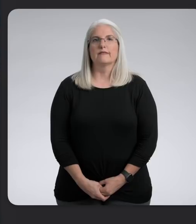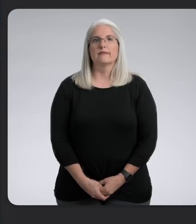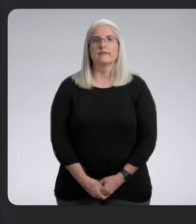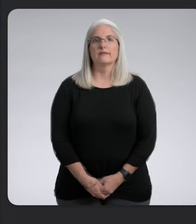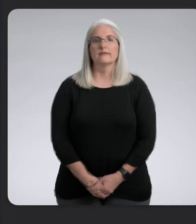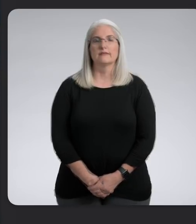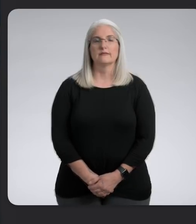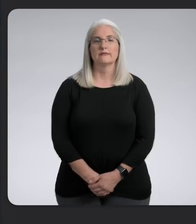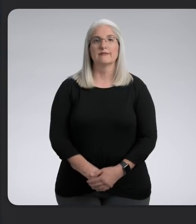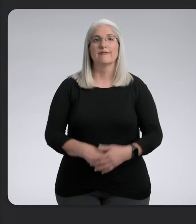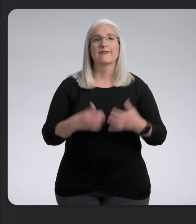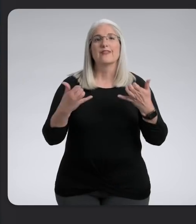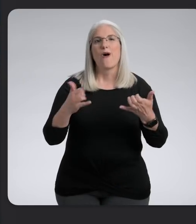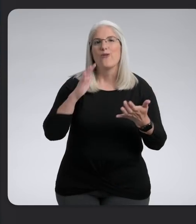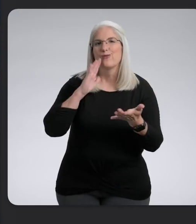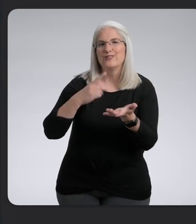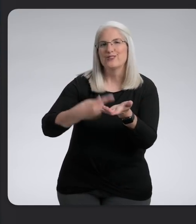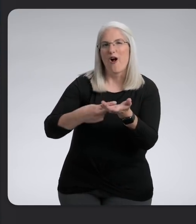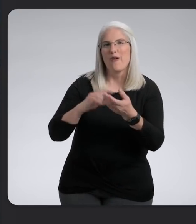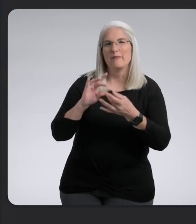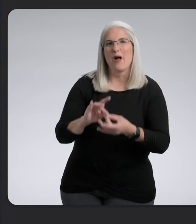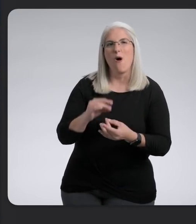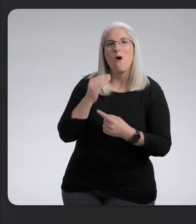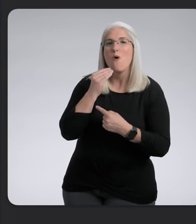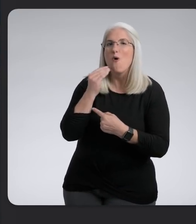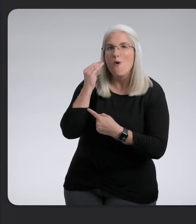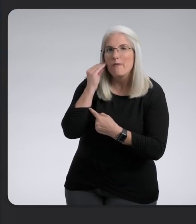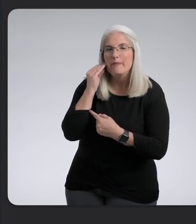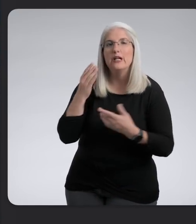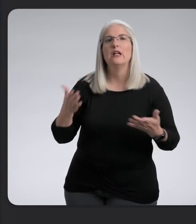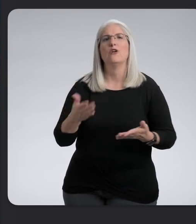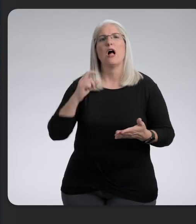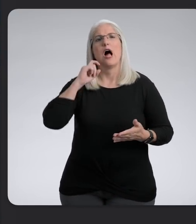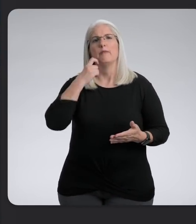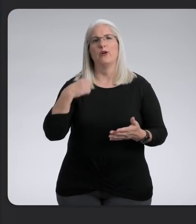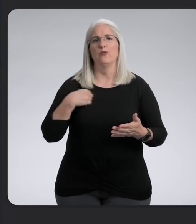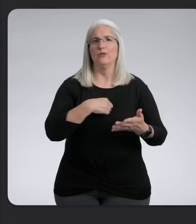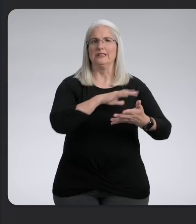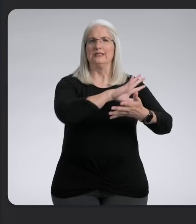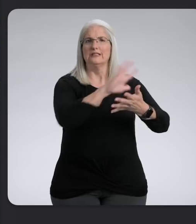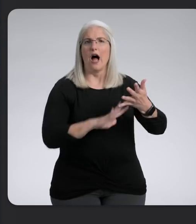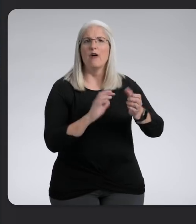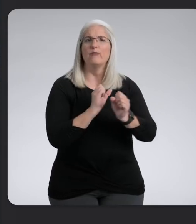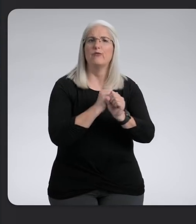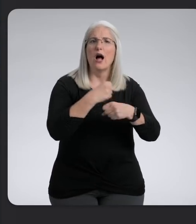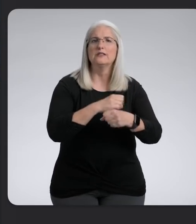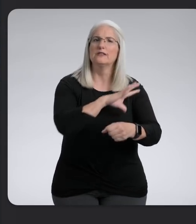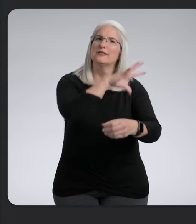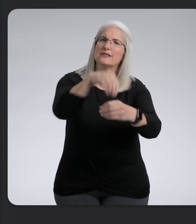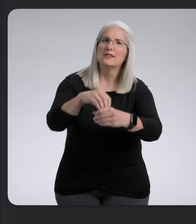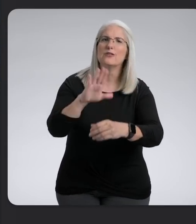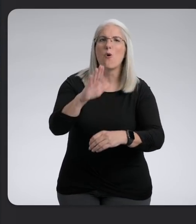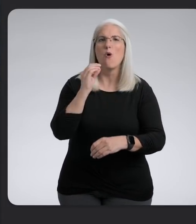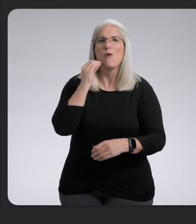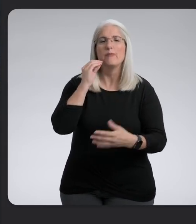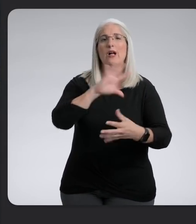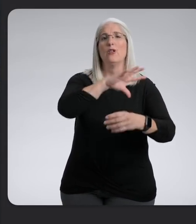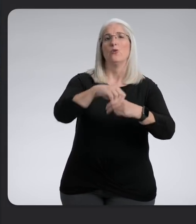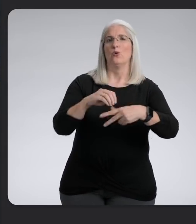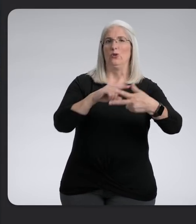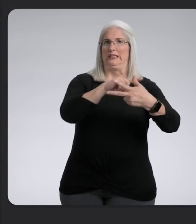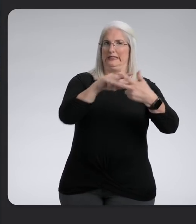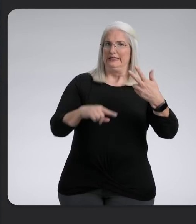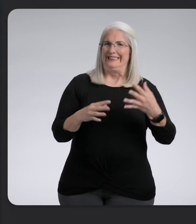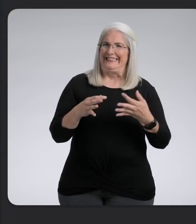Let's talk about the home. At Apple, we design our products for the home to embody 3 key attributes, starting with